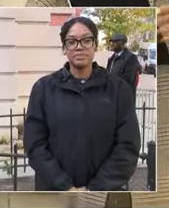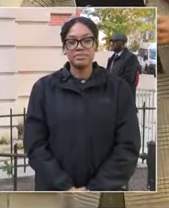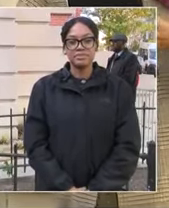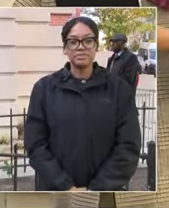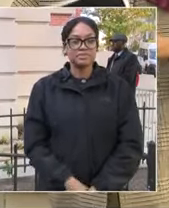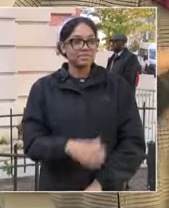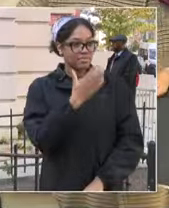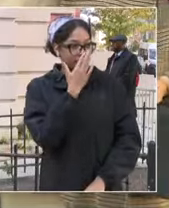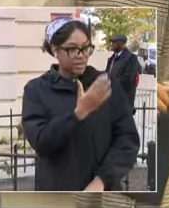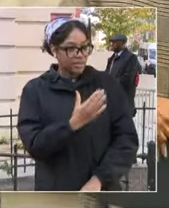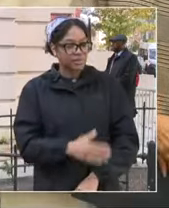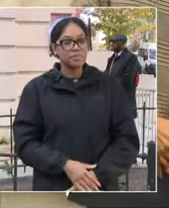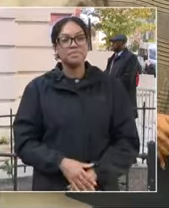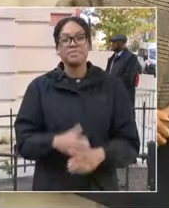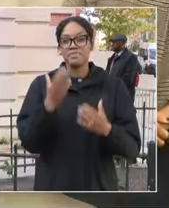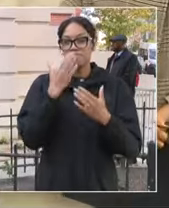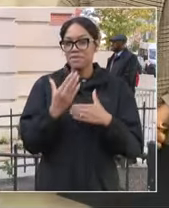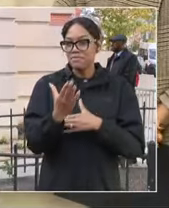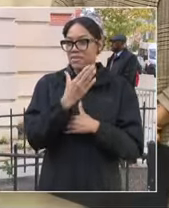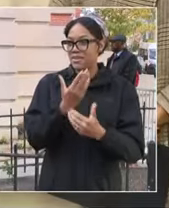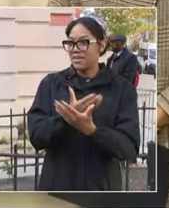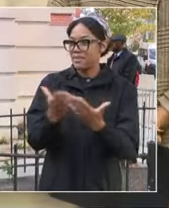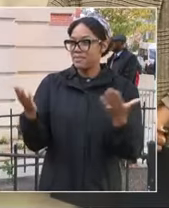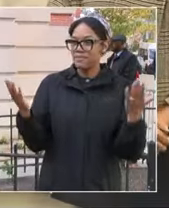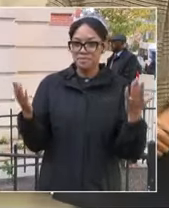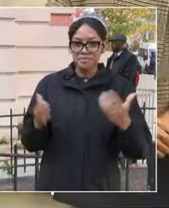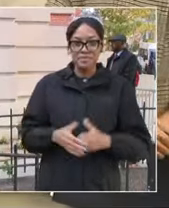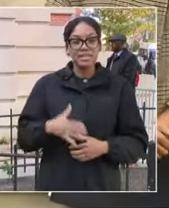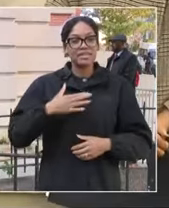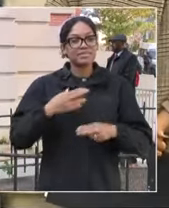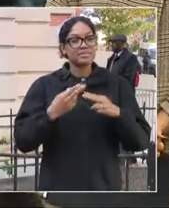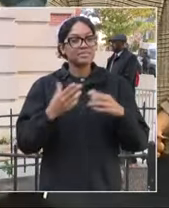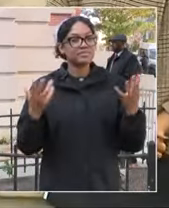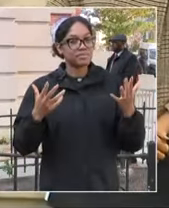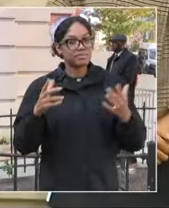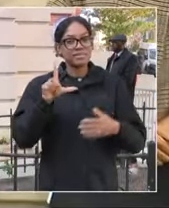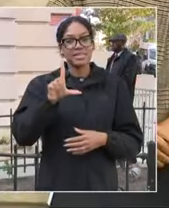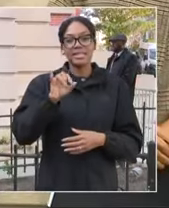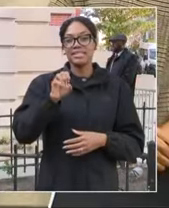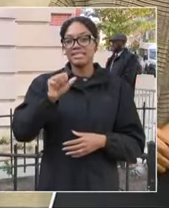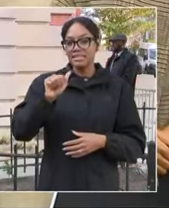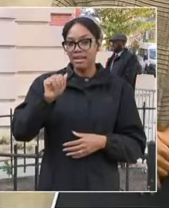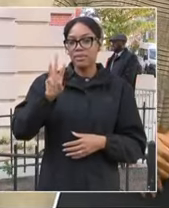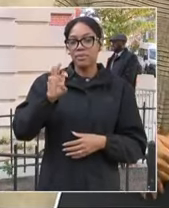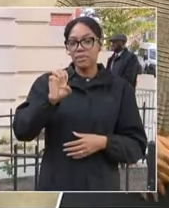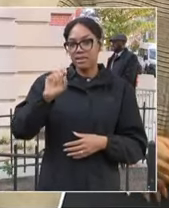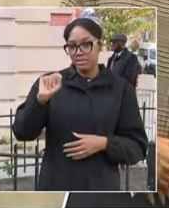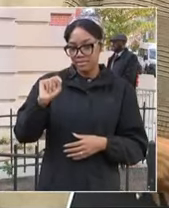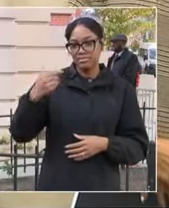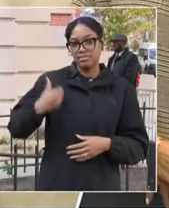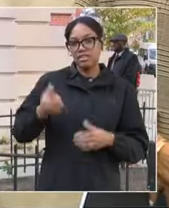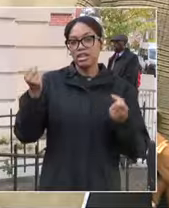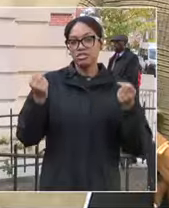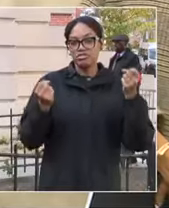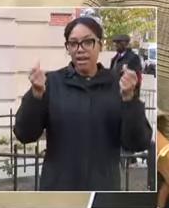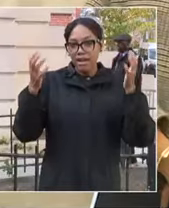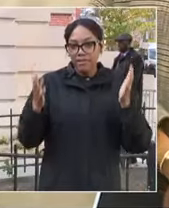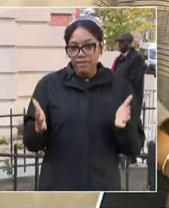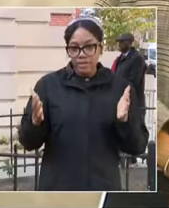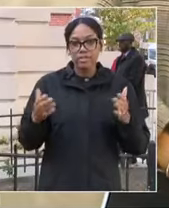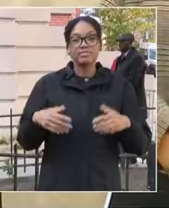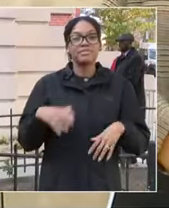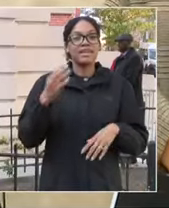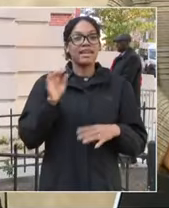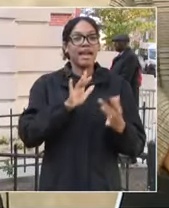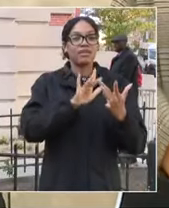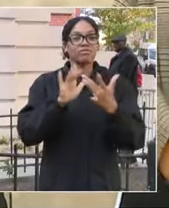Thank you, Mr. Price. Good morning, everyone. Good morning. My name is Lisa West, and I am a driver and outreach worker from the